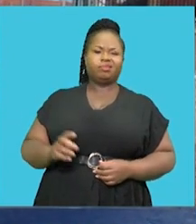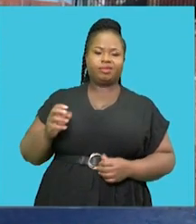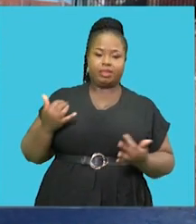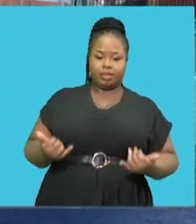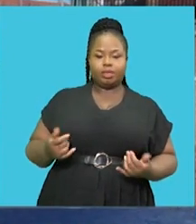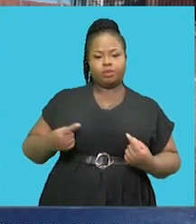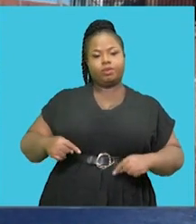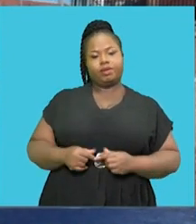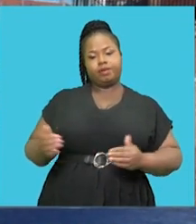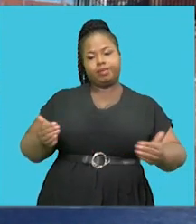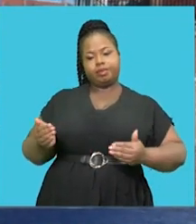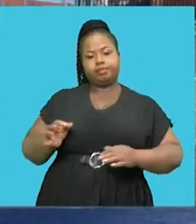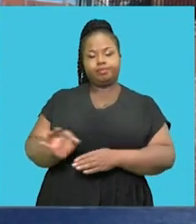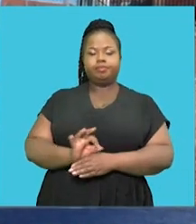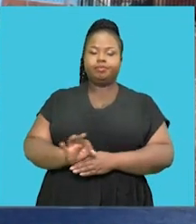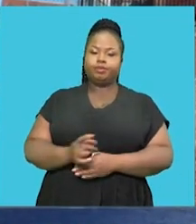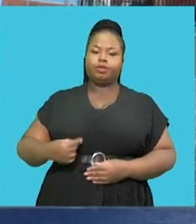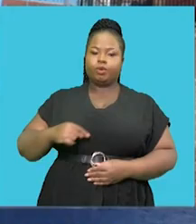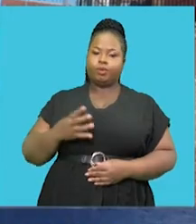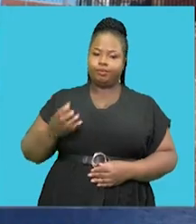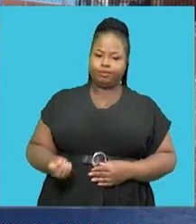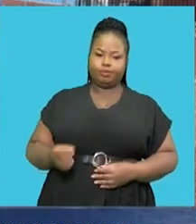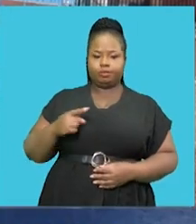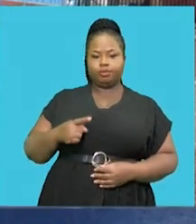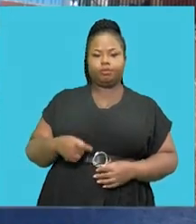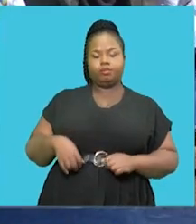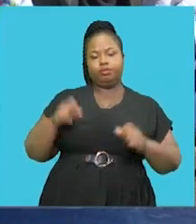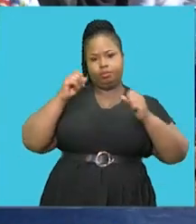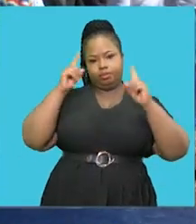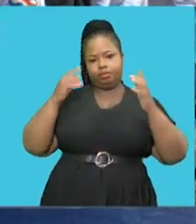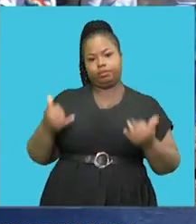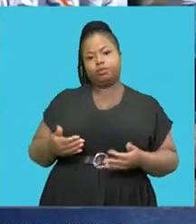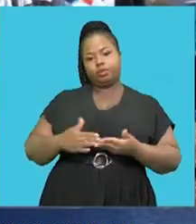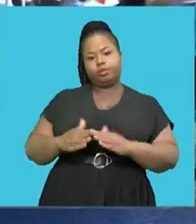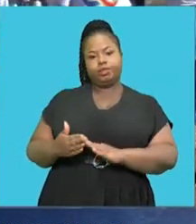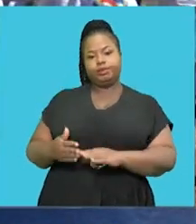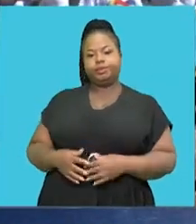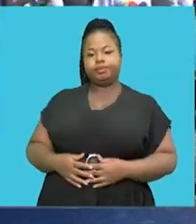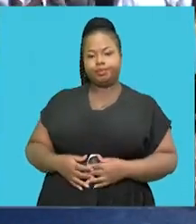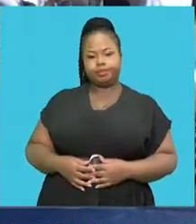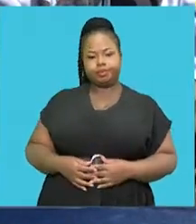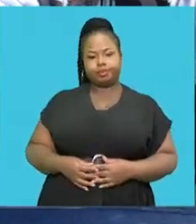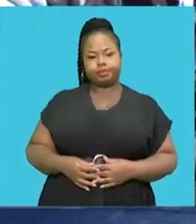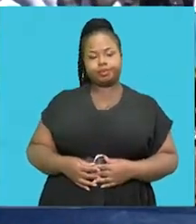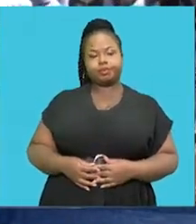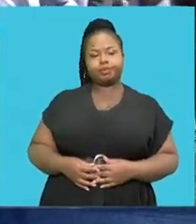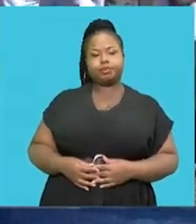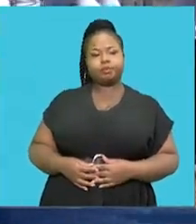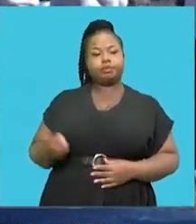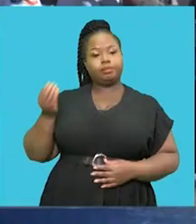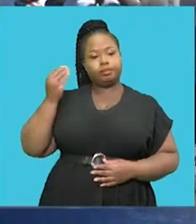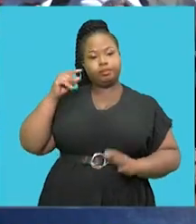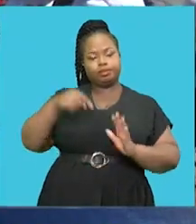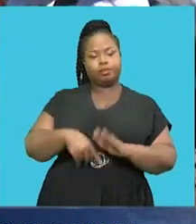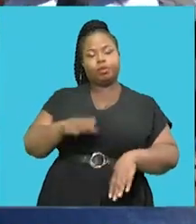manje, we have a management plan. Esinayo, wepa isi zobe si rezae, our NS ni community. Genkuka kazi panga